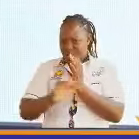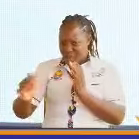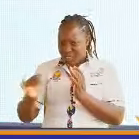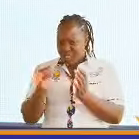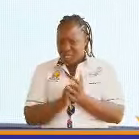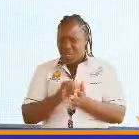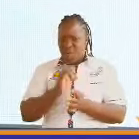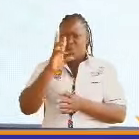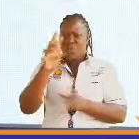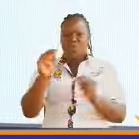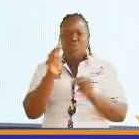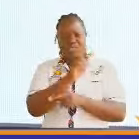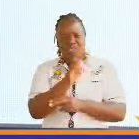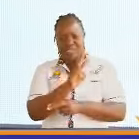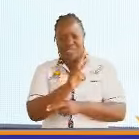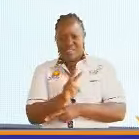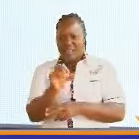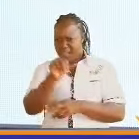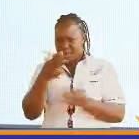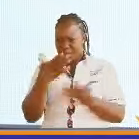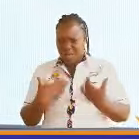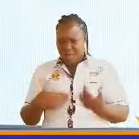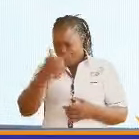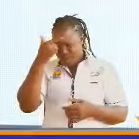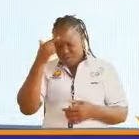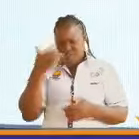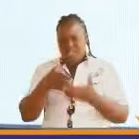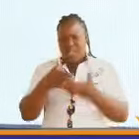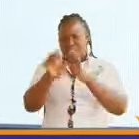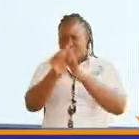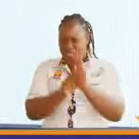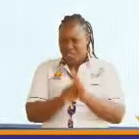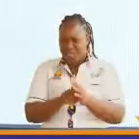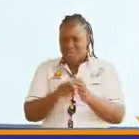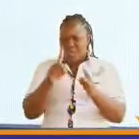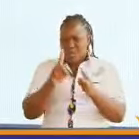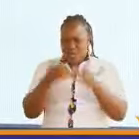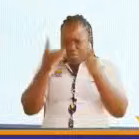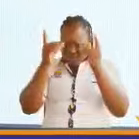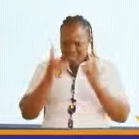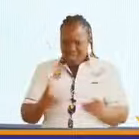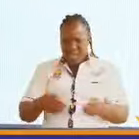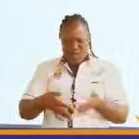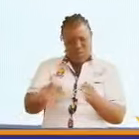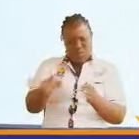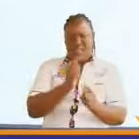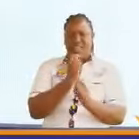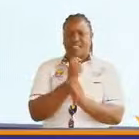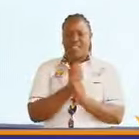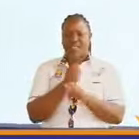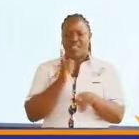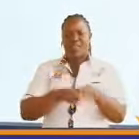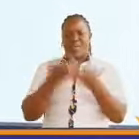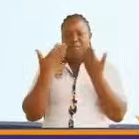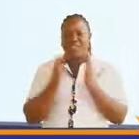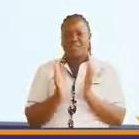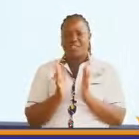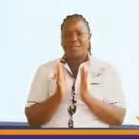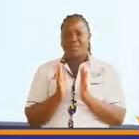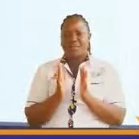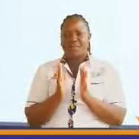anywhere on the map because perhaps their leadership have chosen to bury their talent. As I conclude,